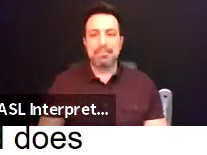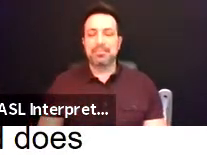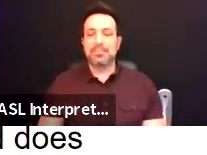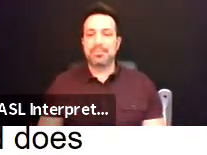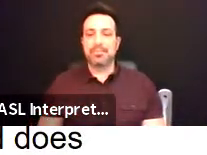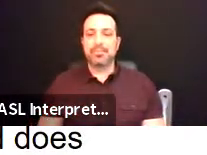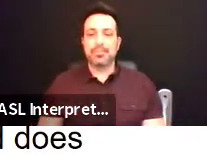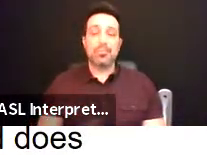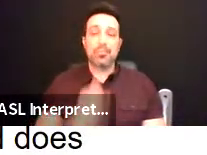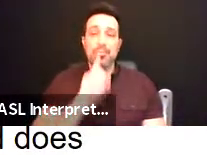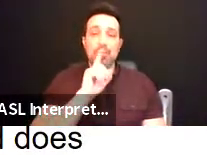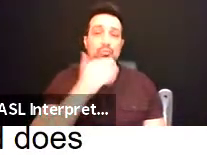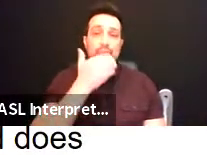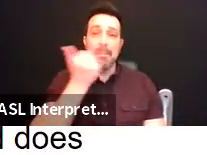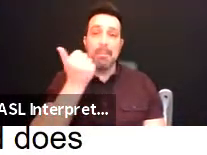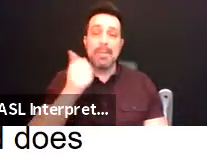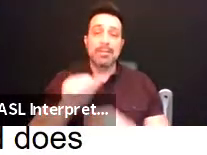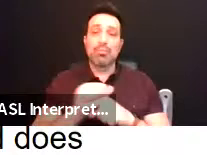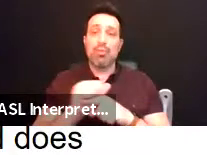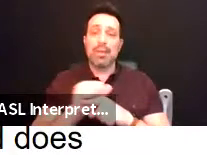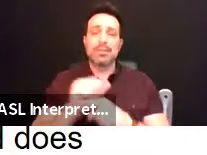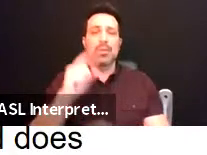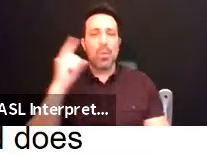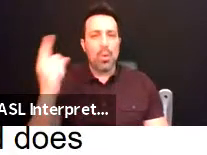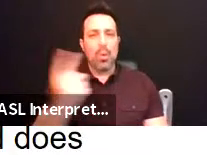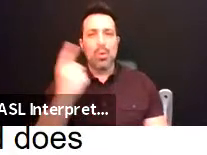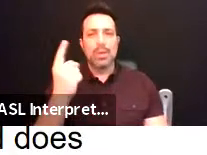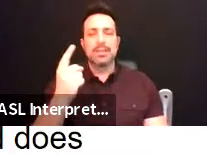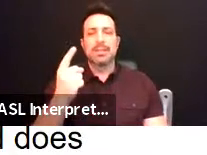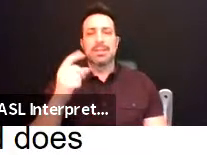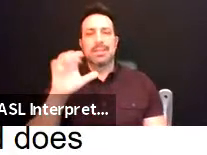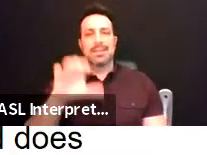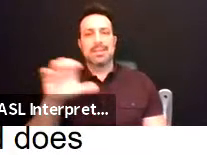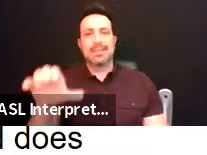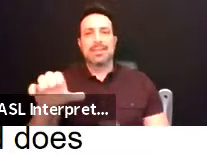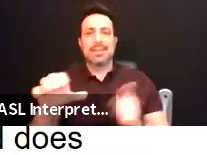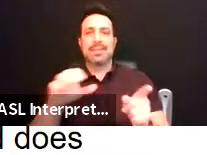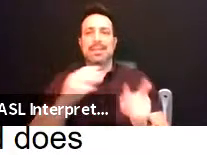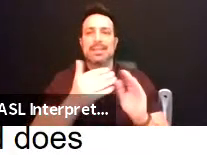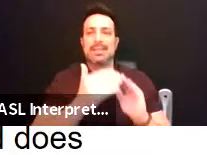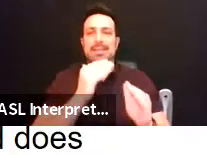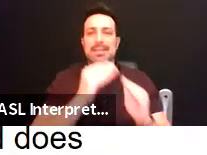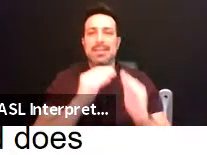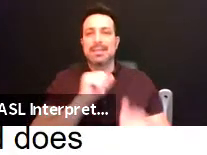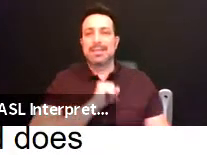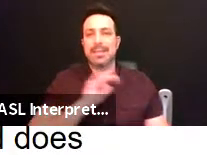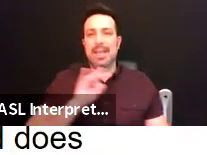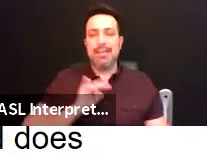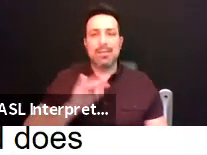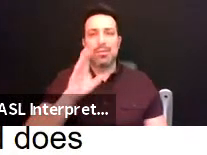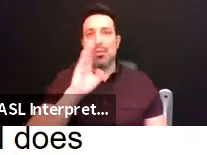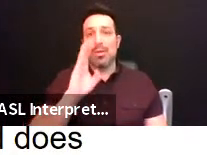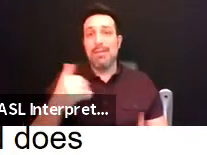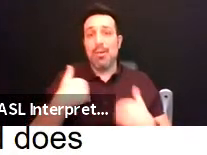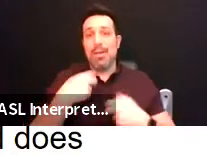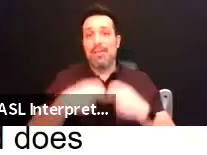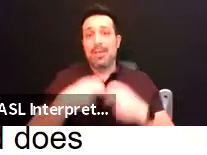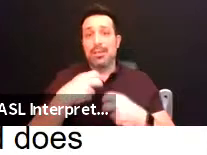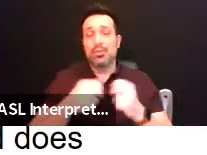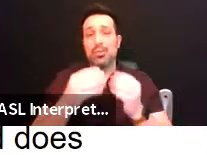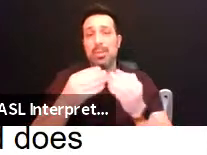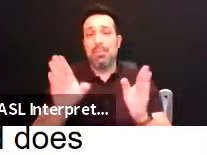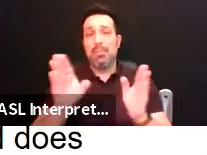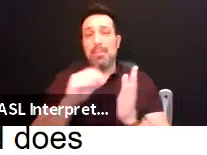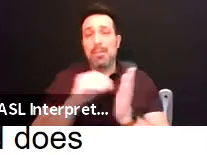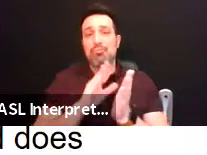So really the best practice is to always copy city staff so that there's never an issue with public